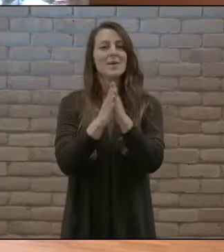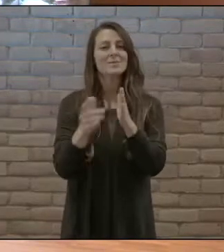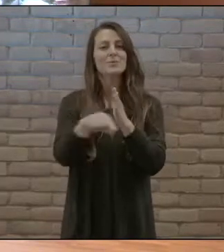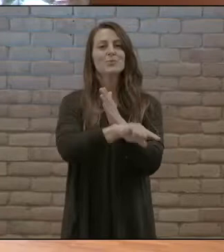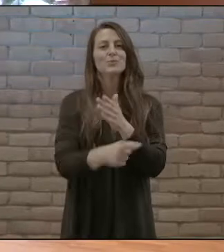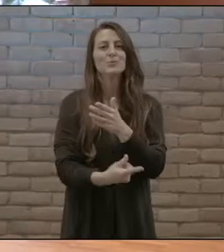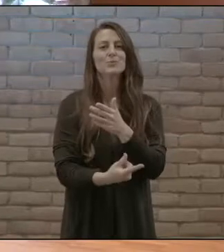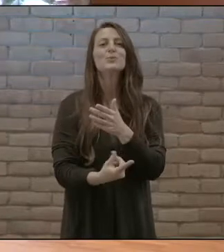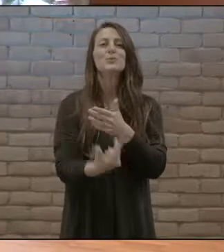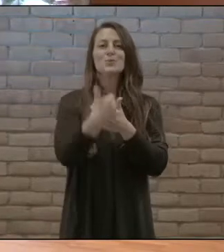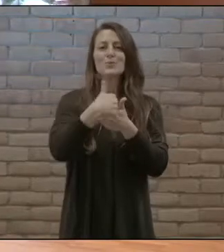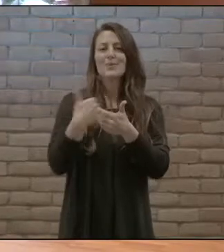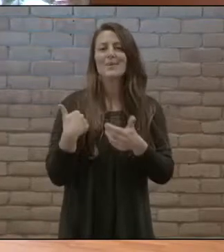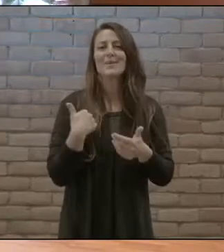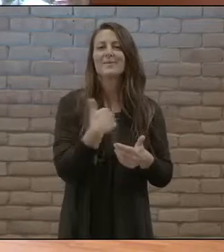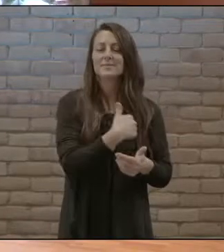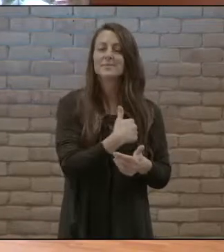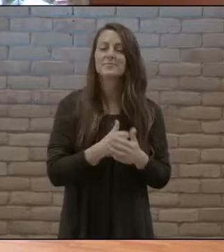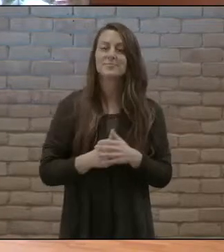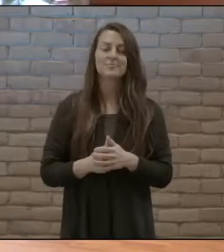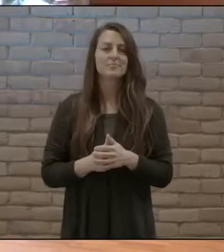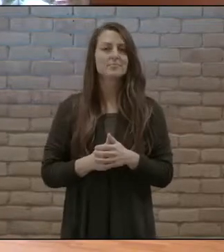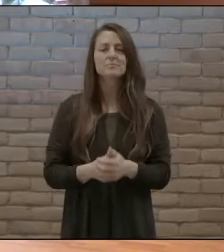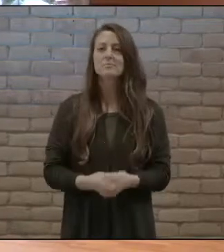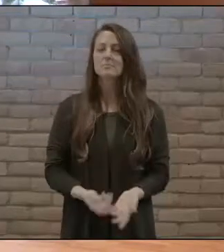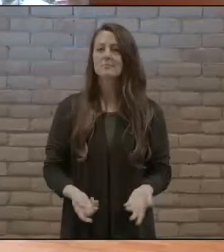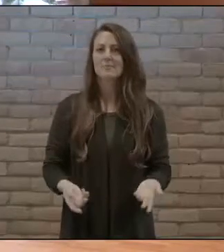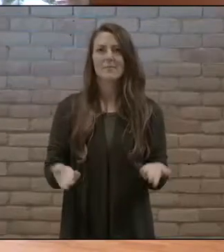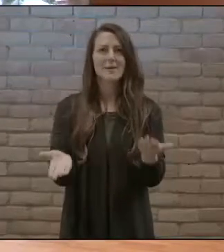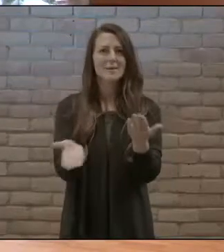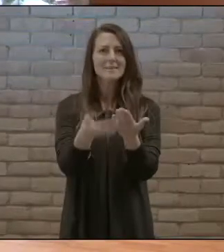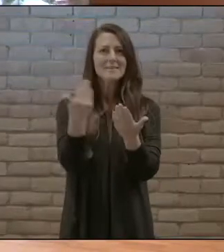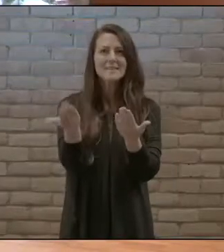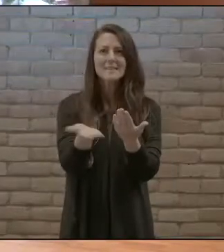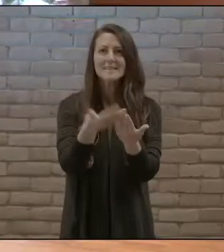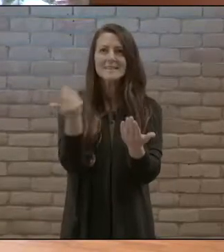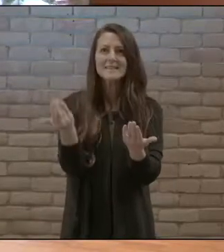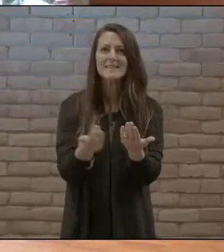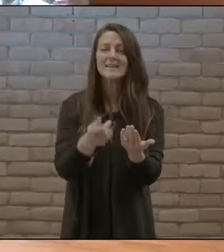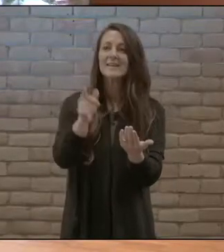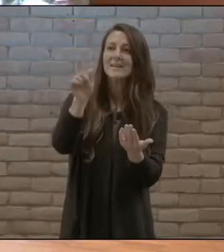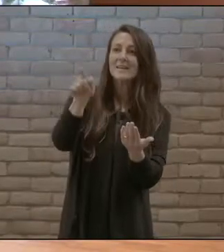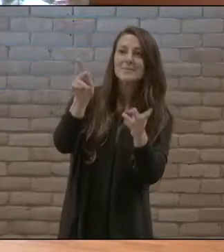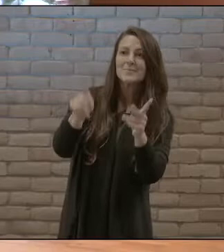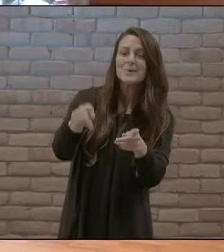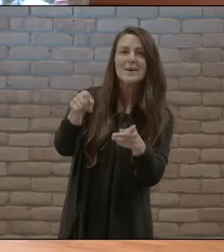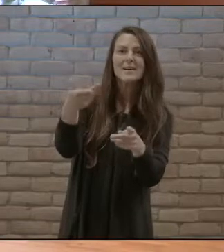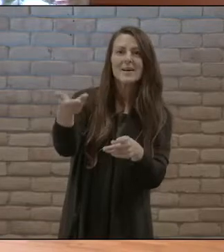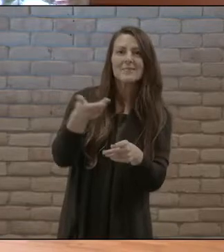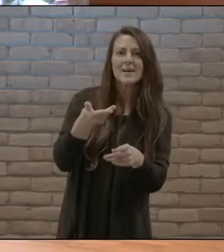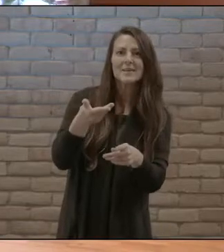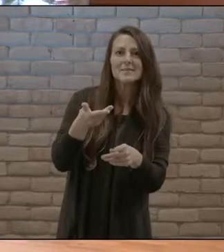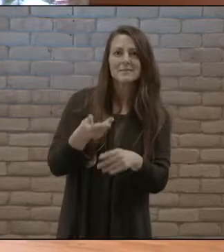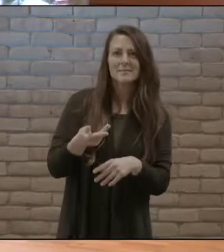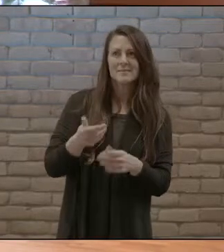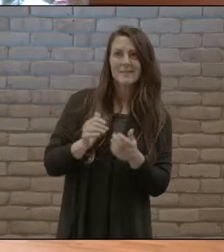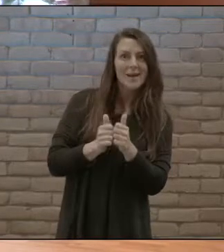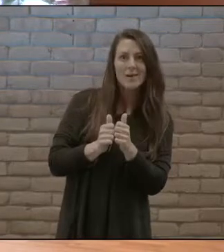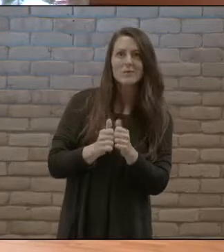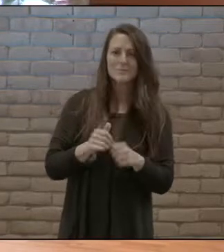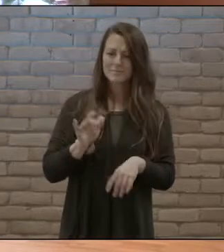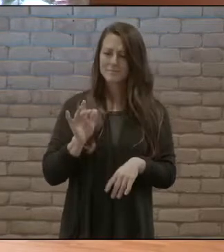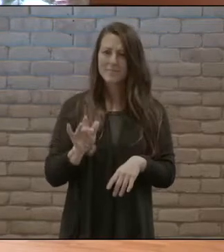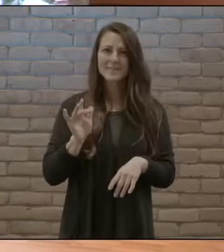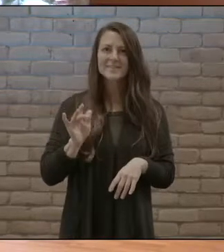worship. And what an easier way to be able to invite someone to worship than by simply clicking a button. Our